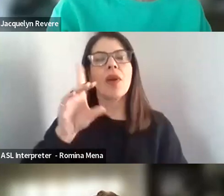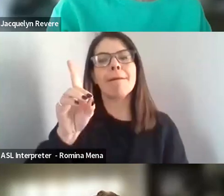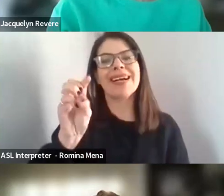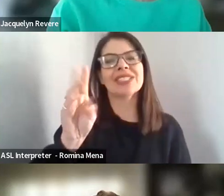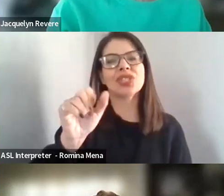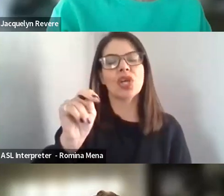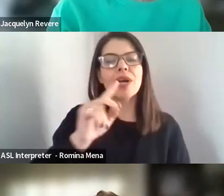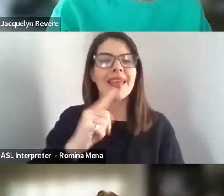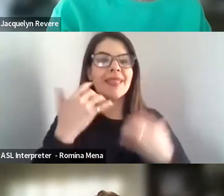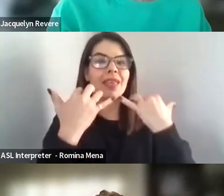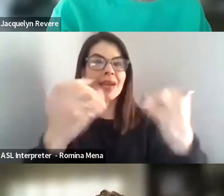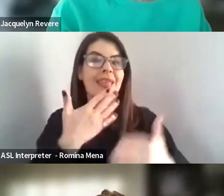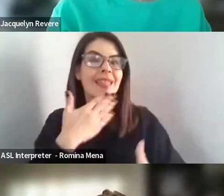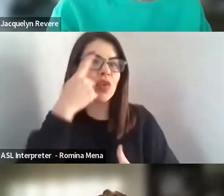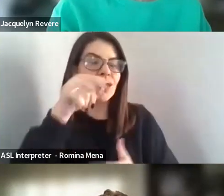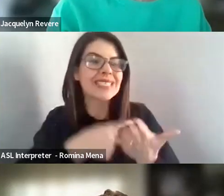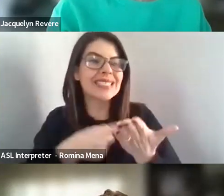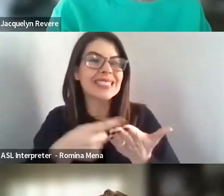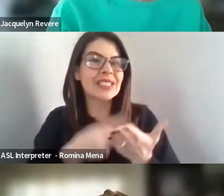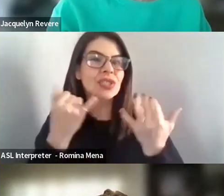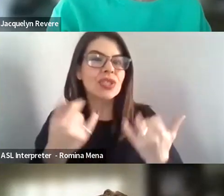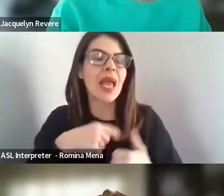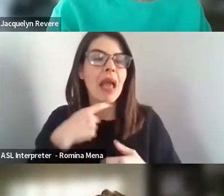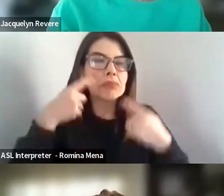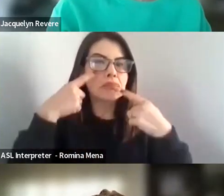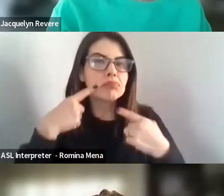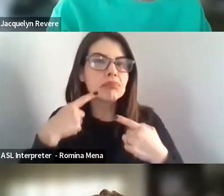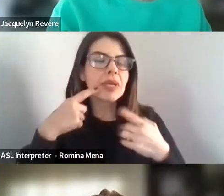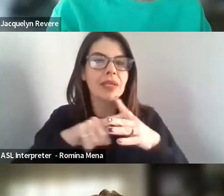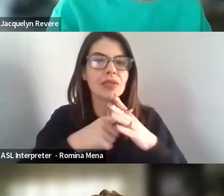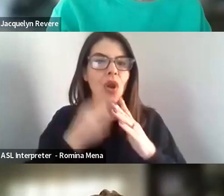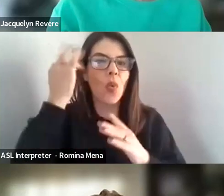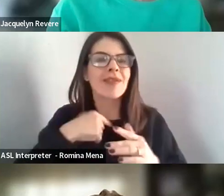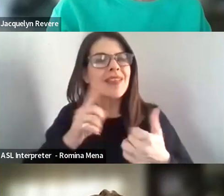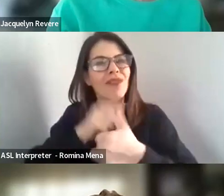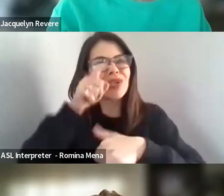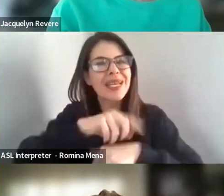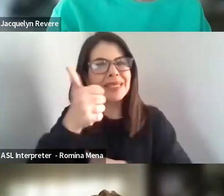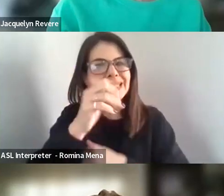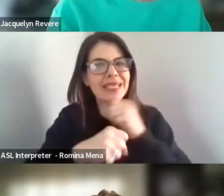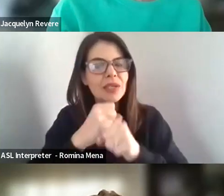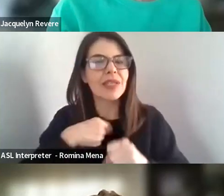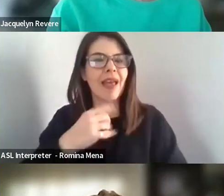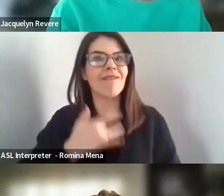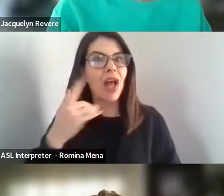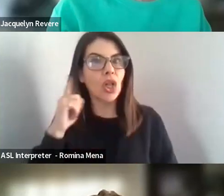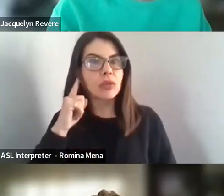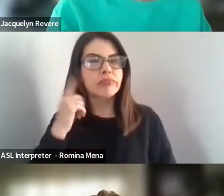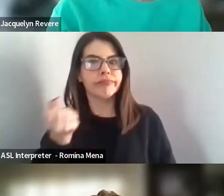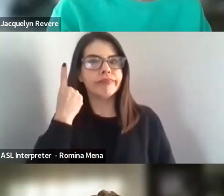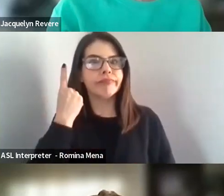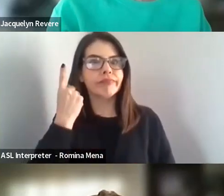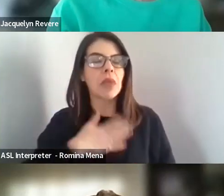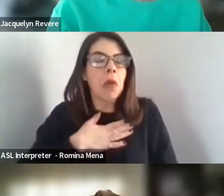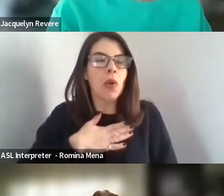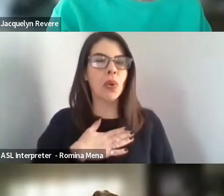She says, thank you for this discussion today. I teared up at the beginning of it because it is the first time in 10 years that I have felt heard. Sorry, making me